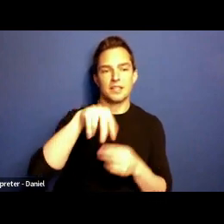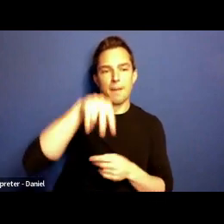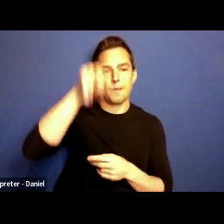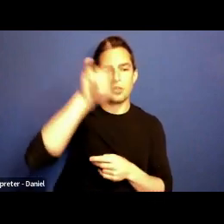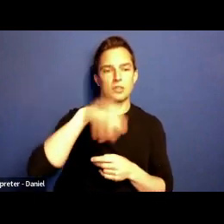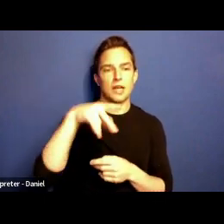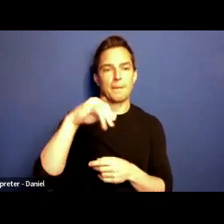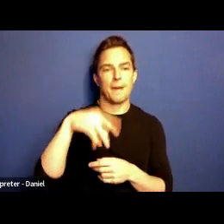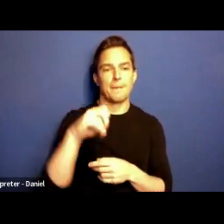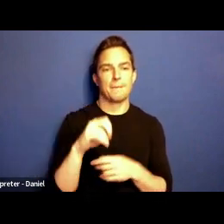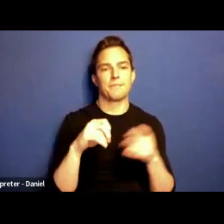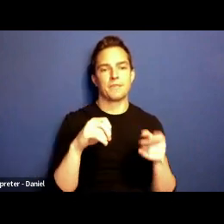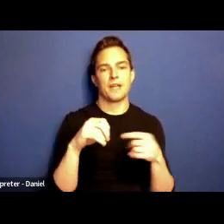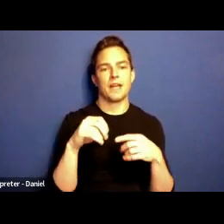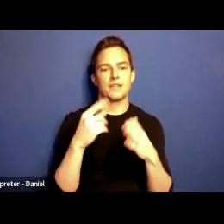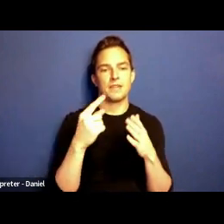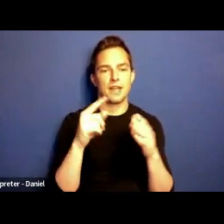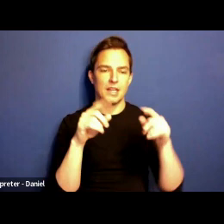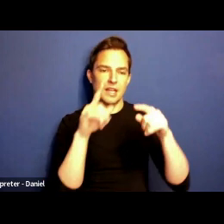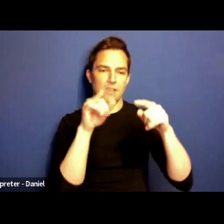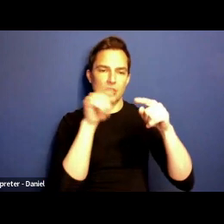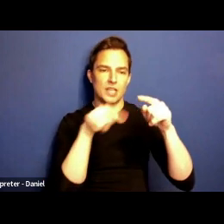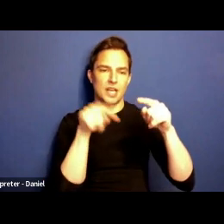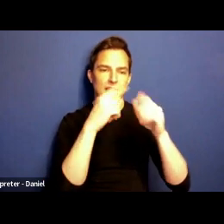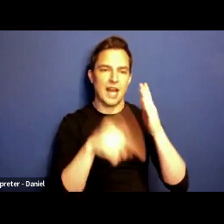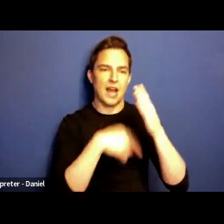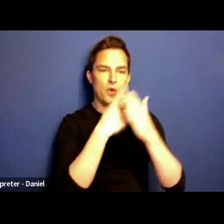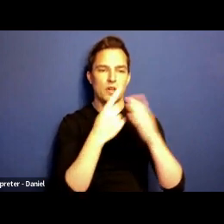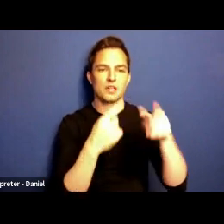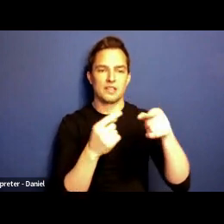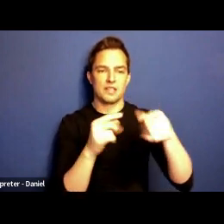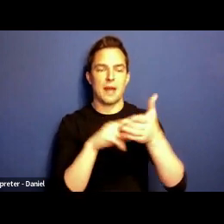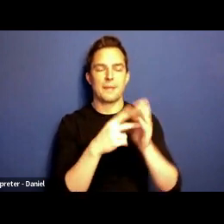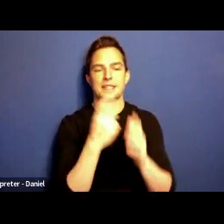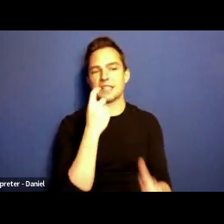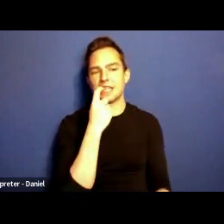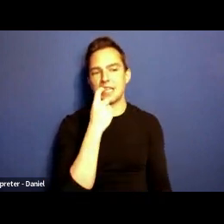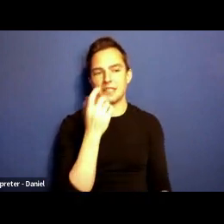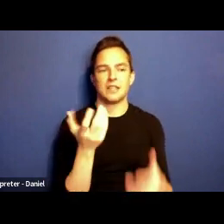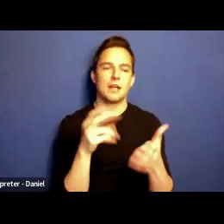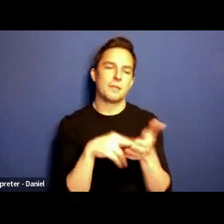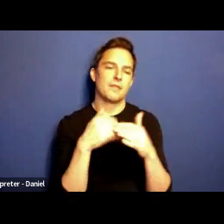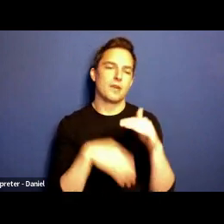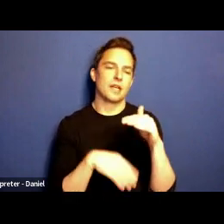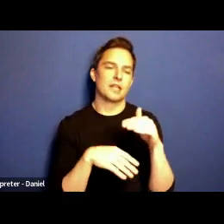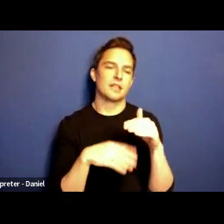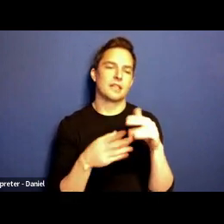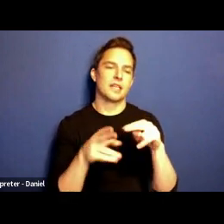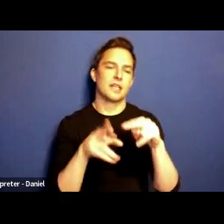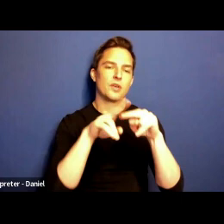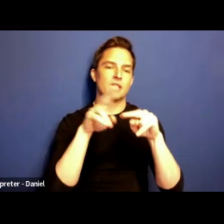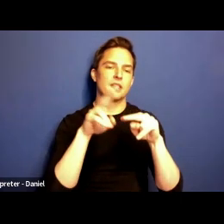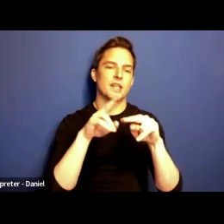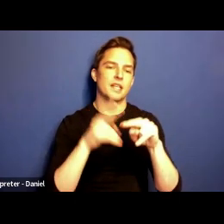the pipe is meant to be a valve. And it means that there are things that we can do to increase or decrease the rate of flow.